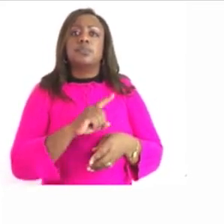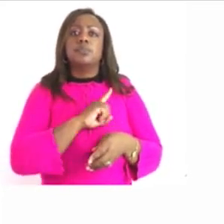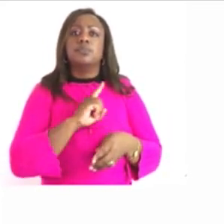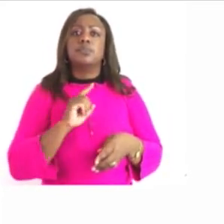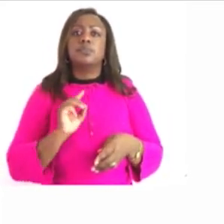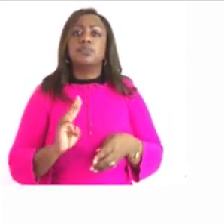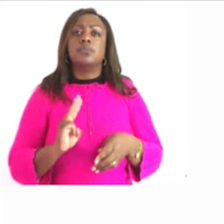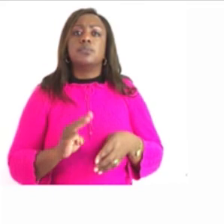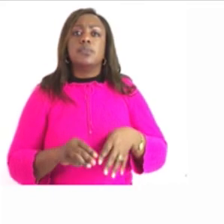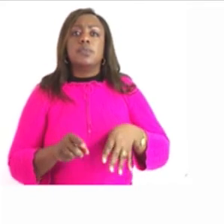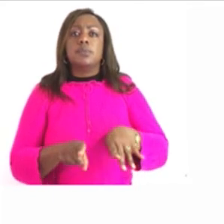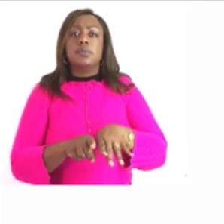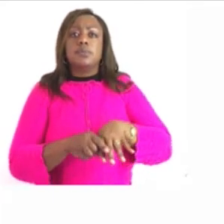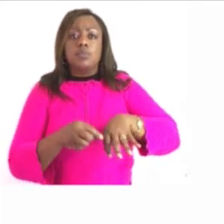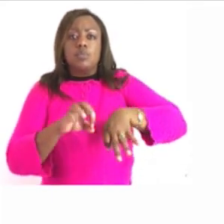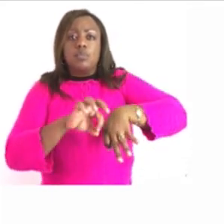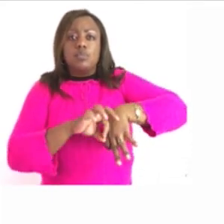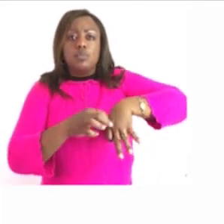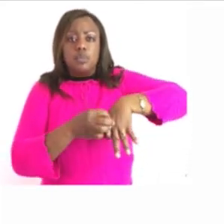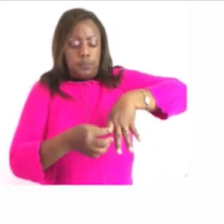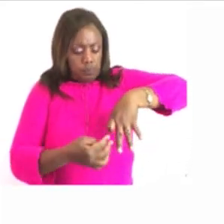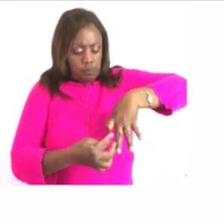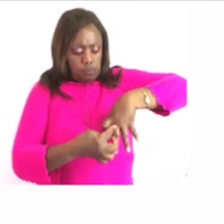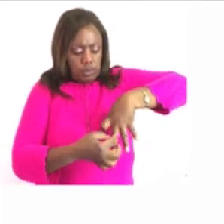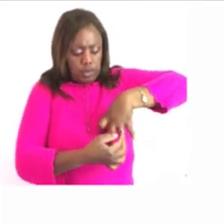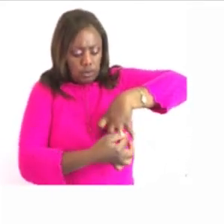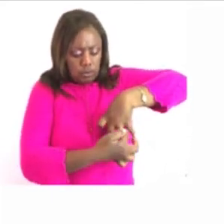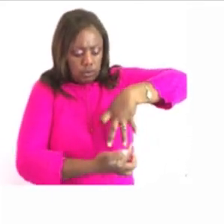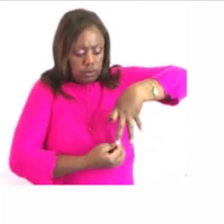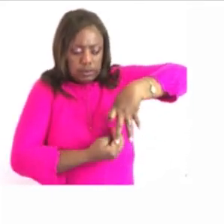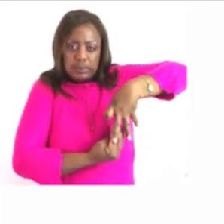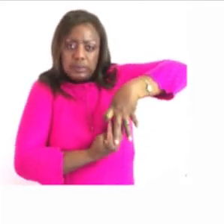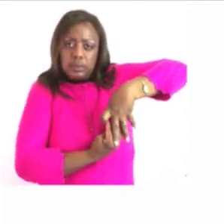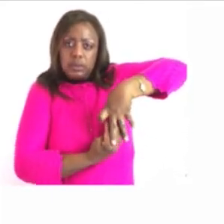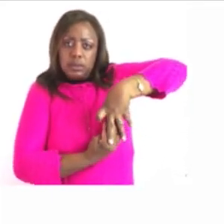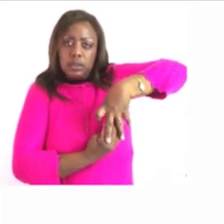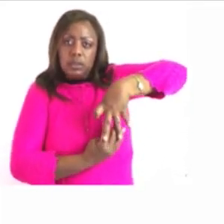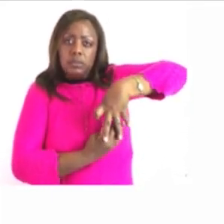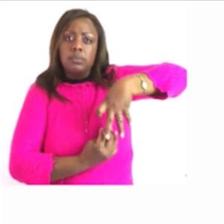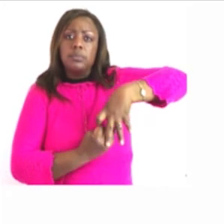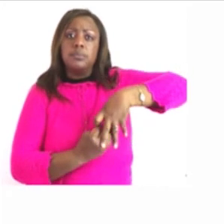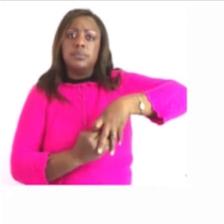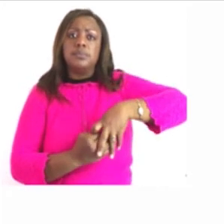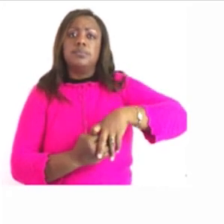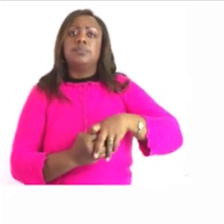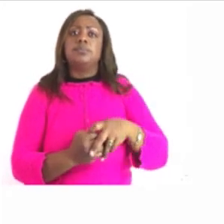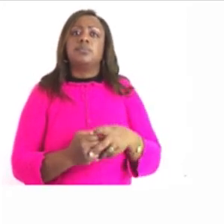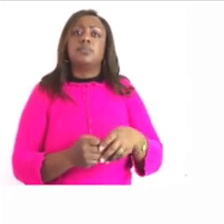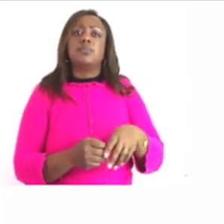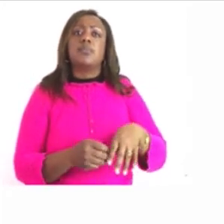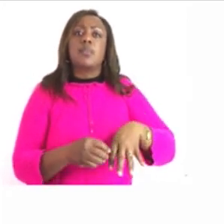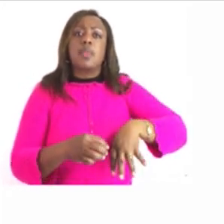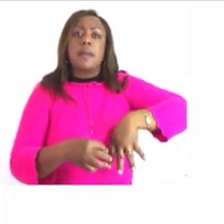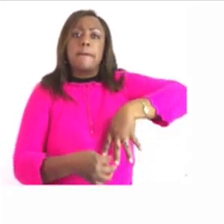digestive system. Then we have the trachea. The trachea is actually normally called the windpipe as well. Some people prefer to call it trachea. Some people